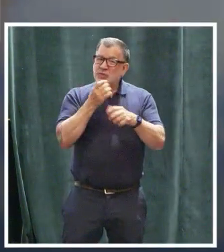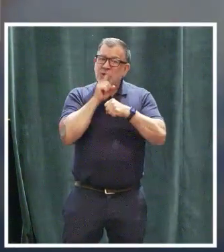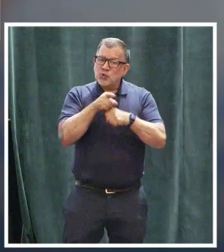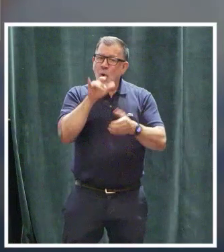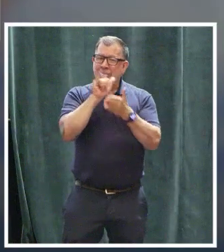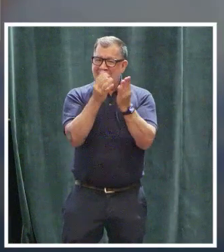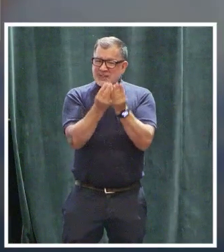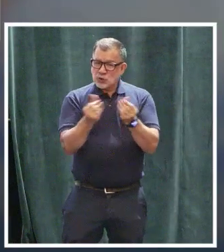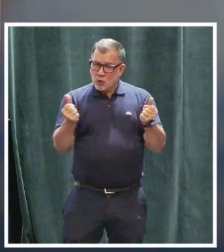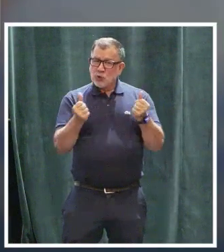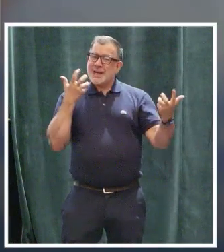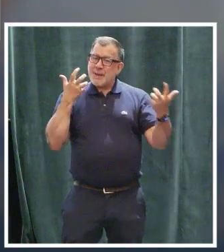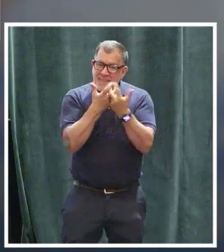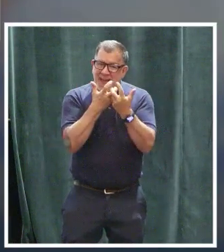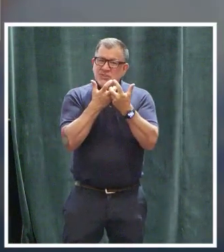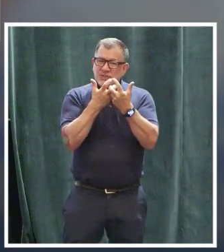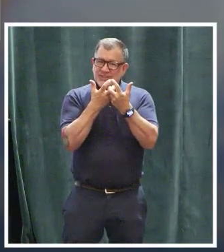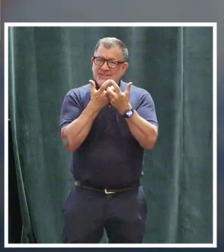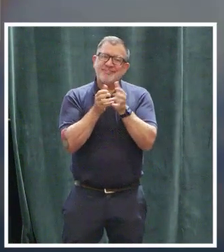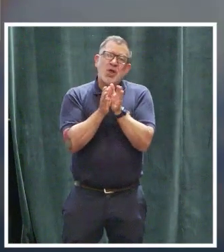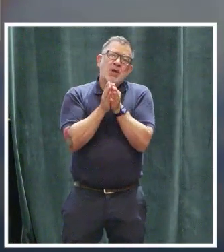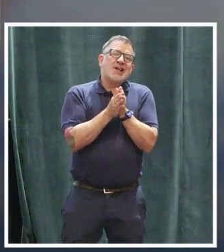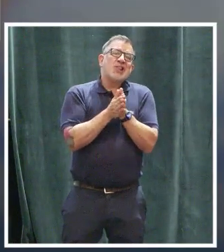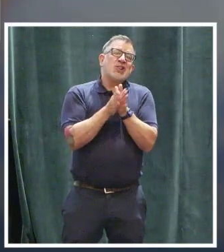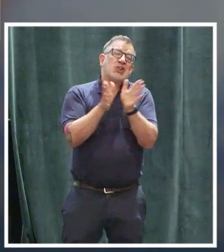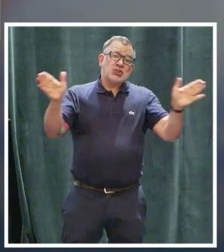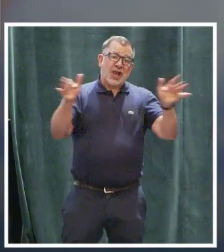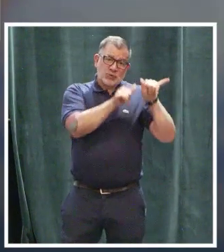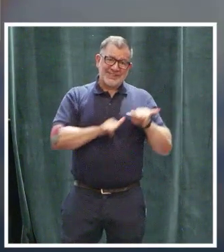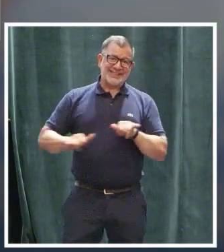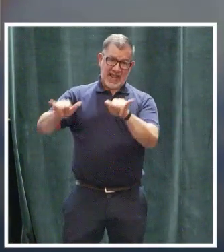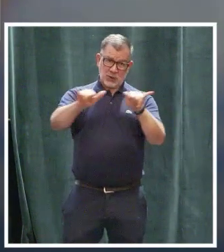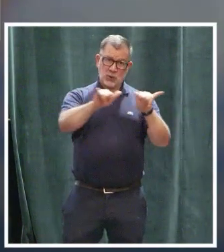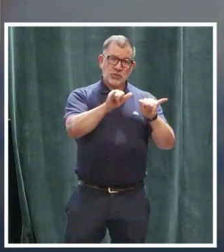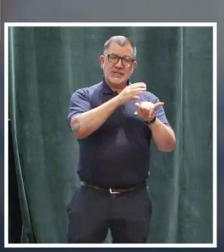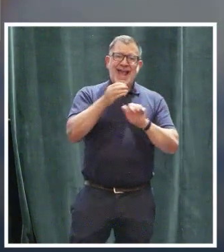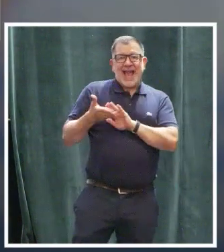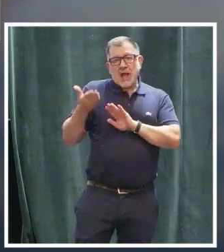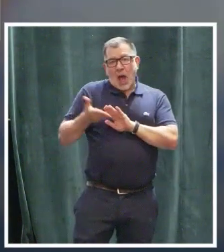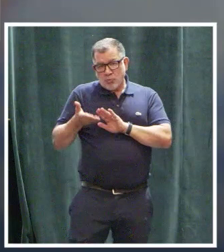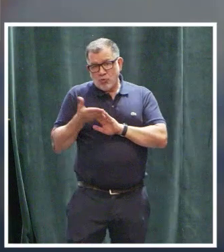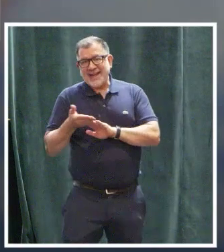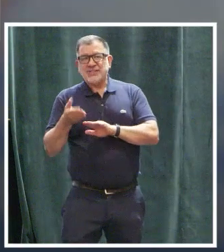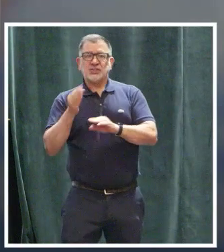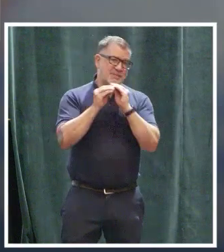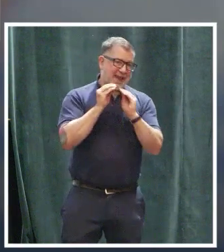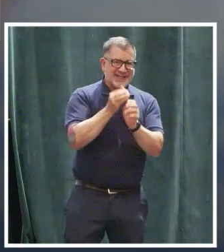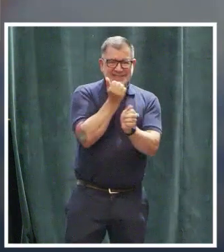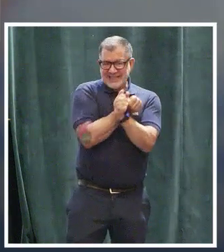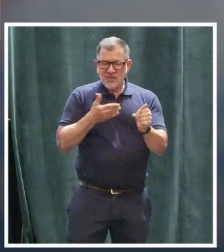with the overall standards and operations, maintenance, traffic